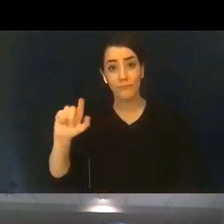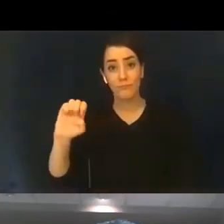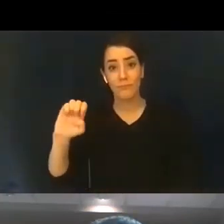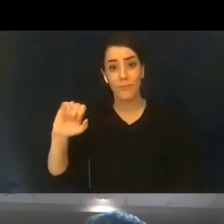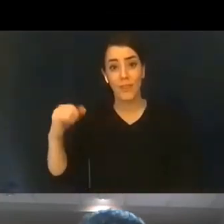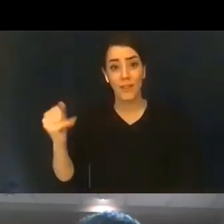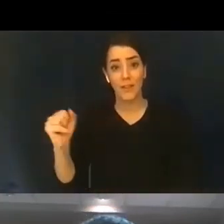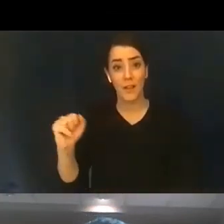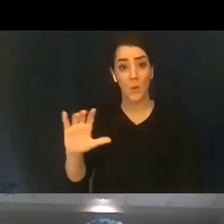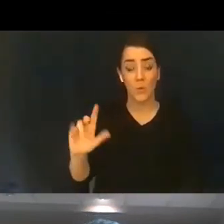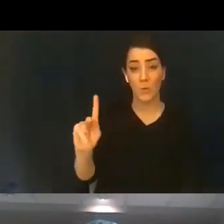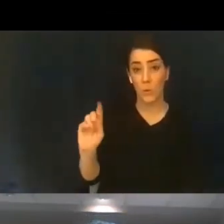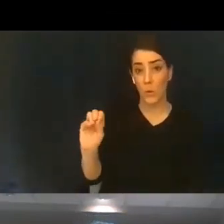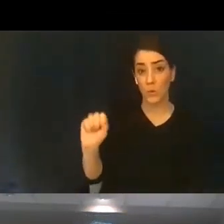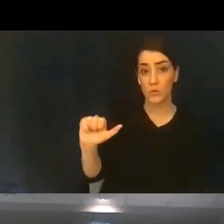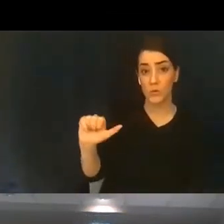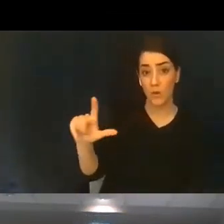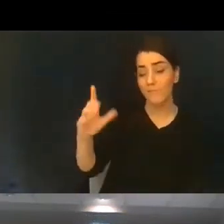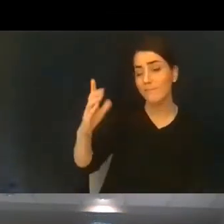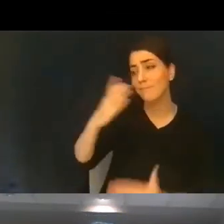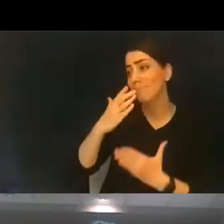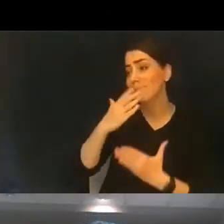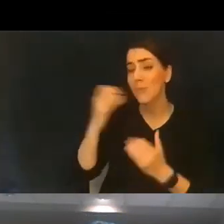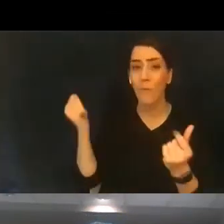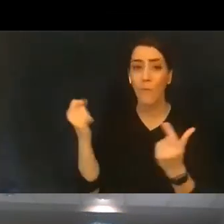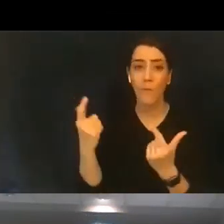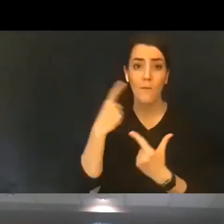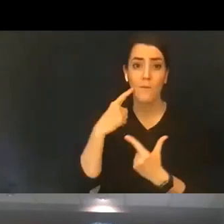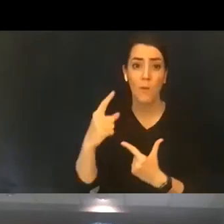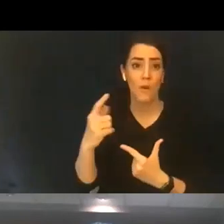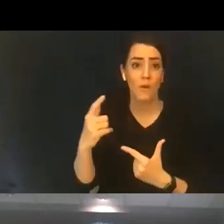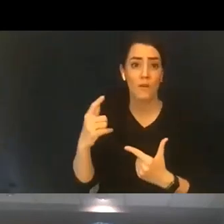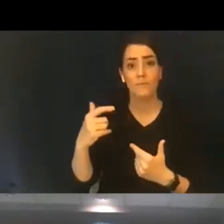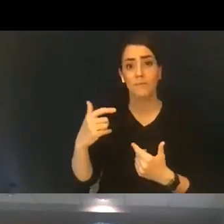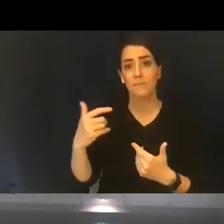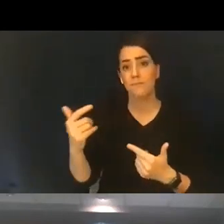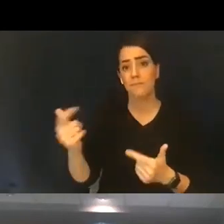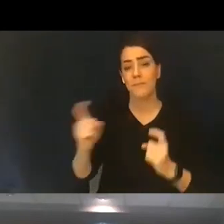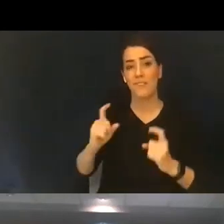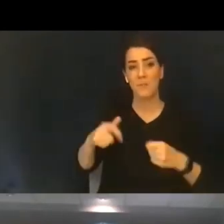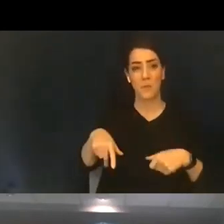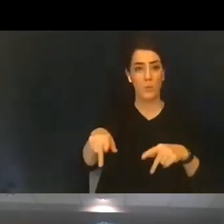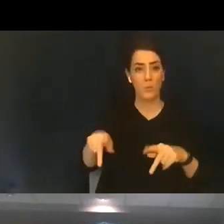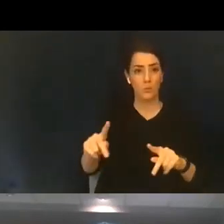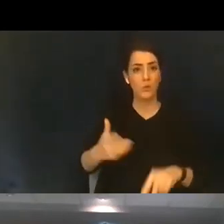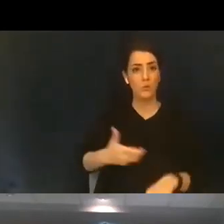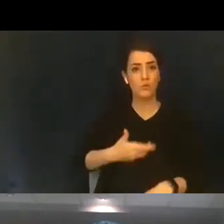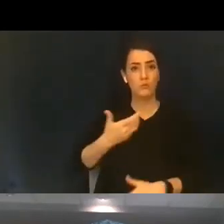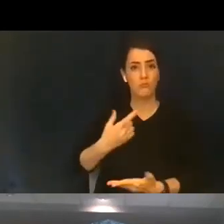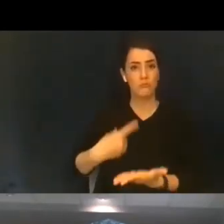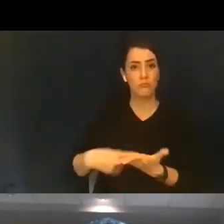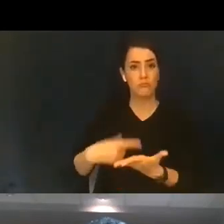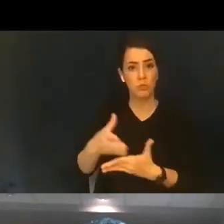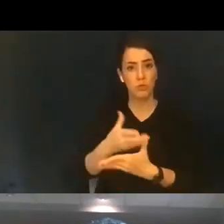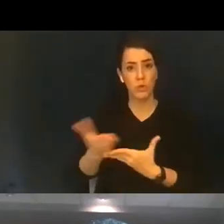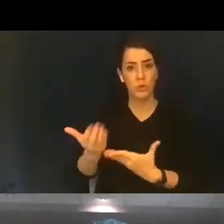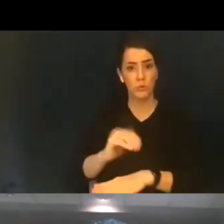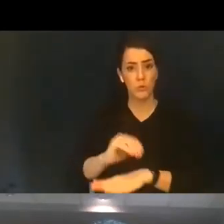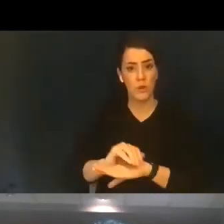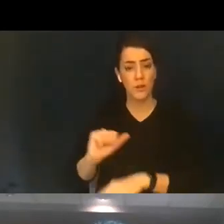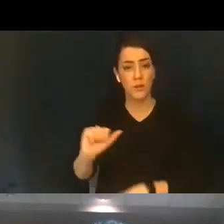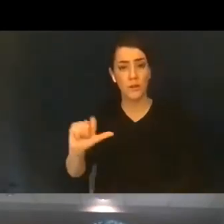you, everyone in the group, for giving me this opportunity to share tonight. Thank you. Thank you. I also want to express